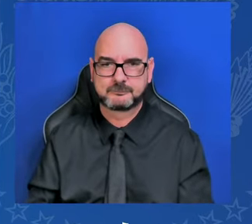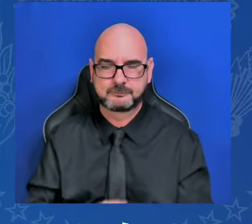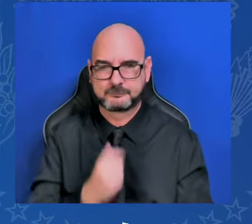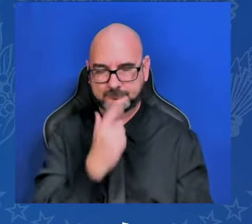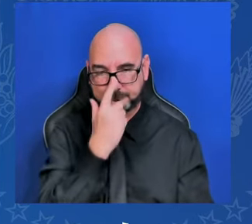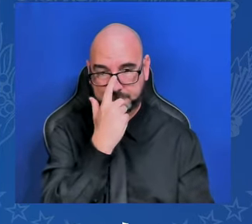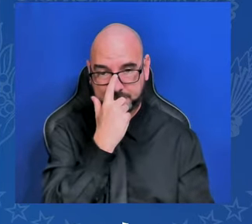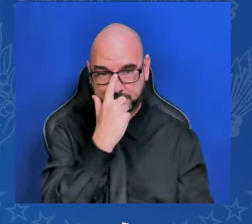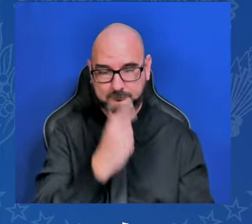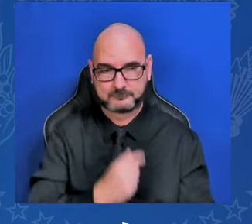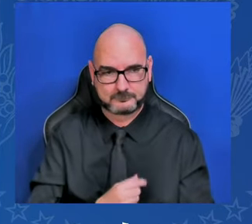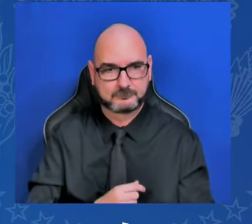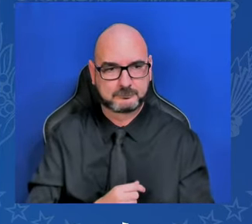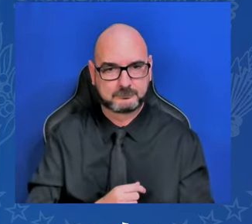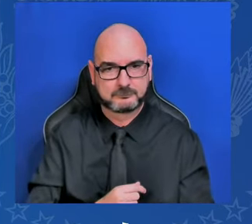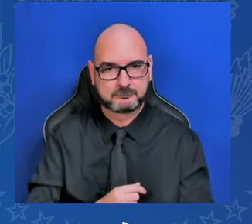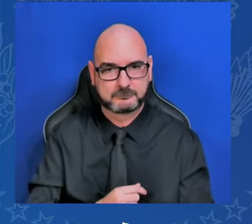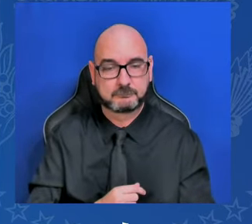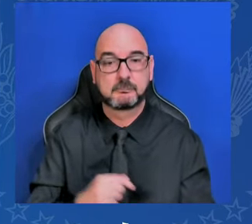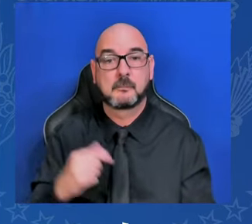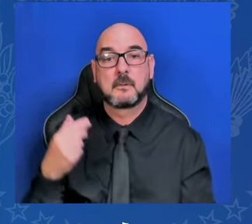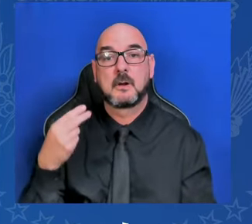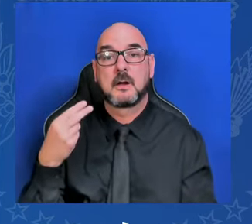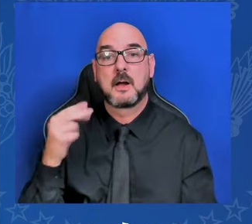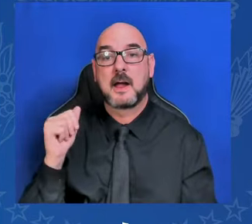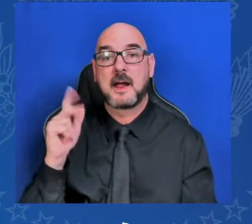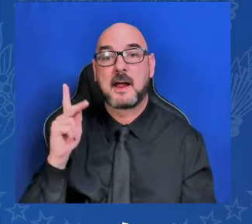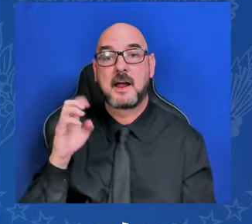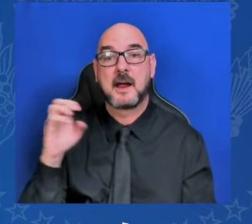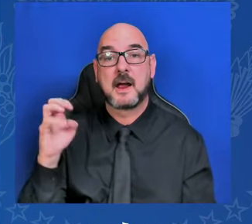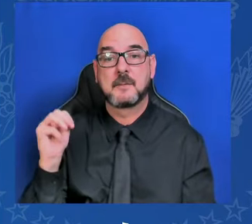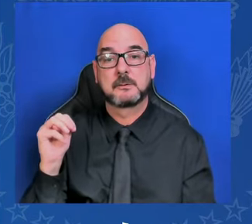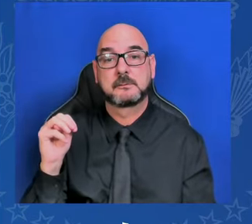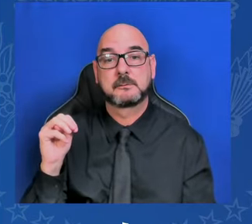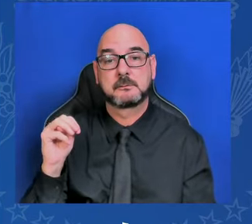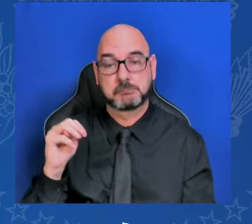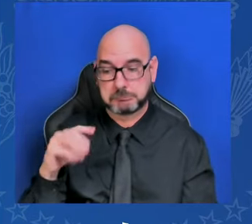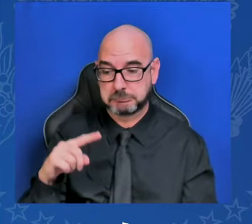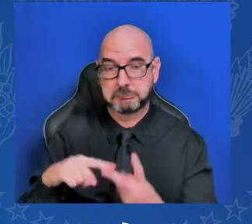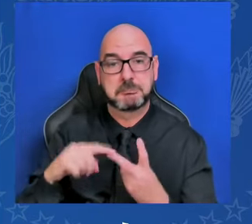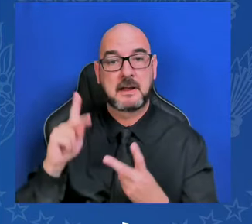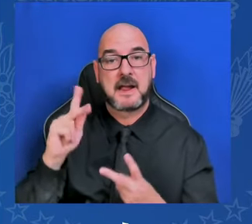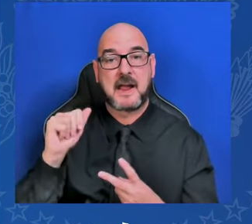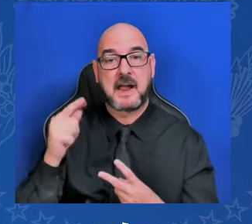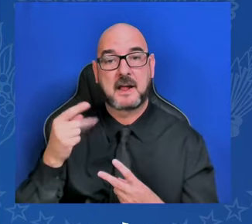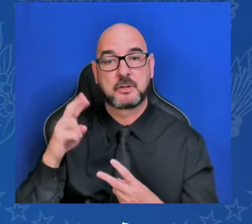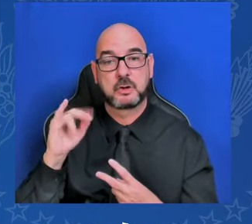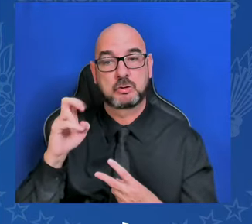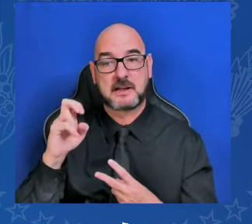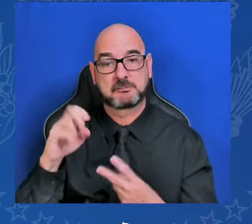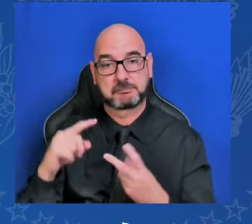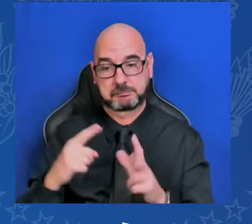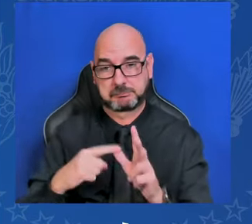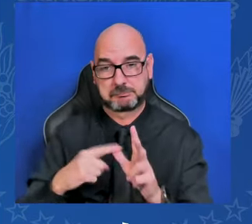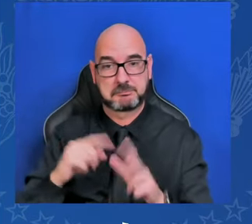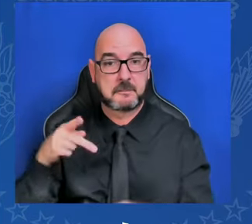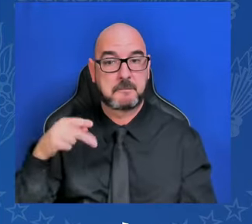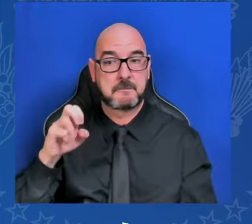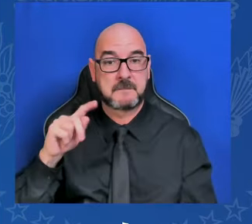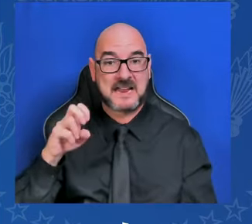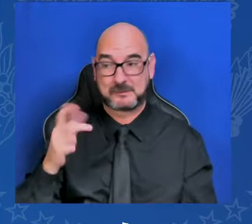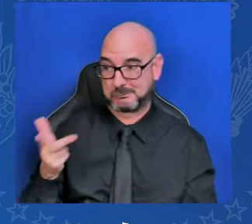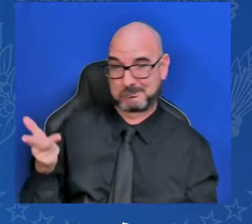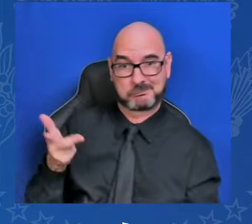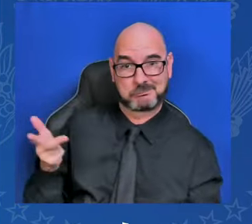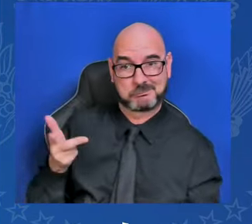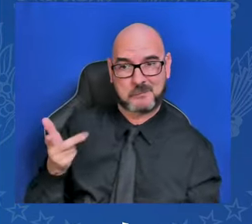Akeem and Catherine and Pete, thank you to all of you, to all of you. Let me say a few things before I get started with our discussion. First, I'm